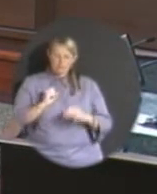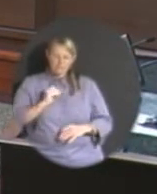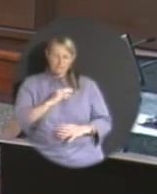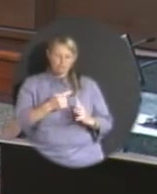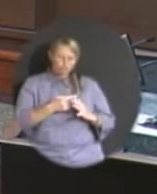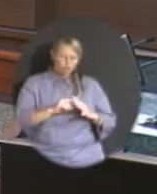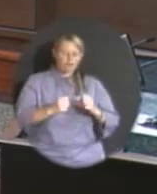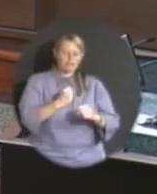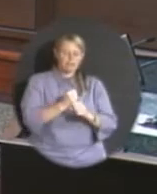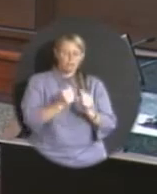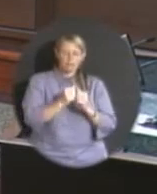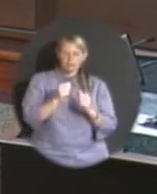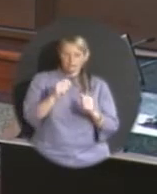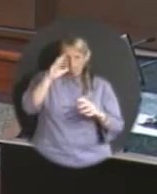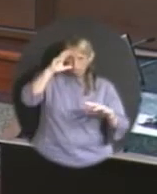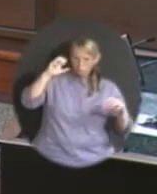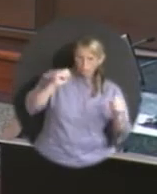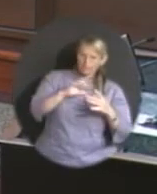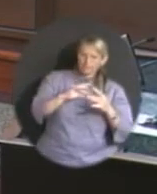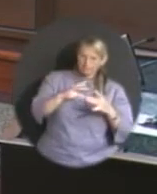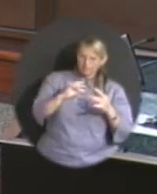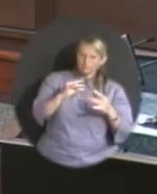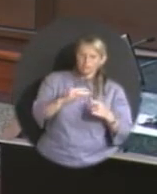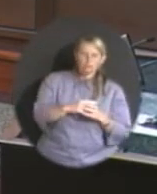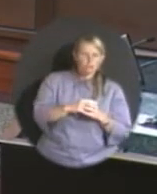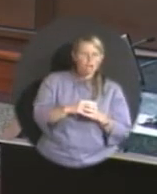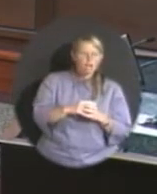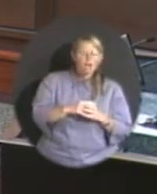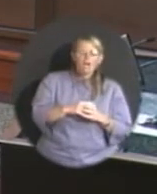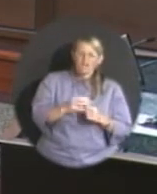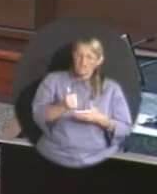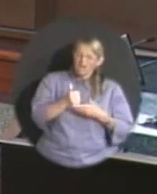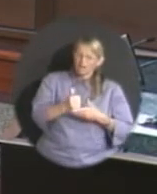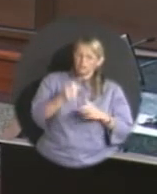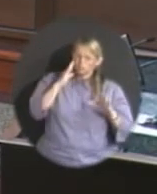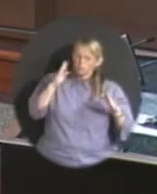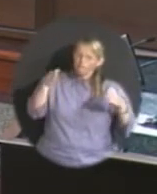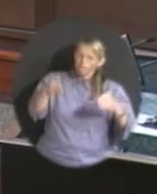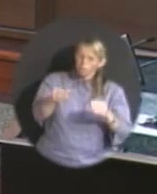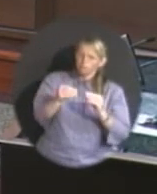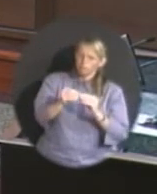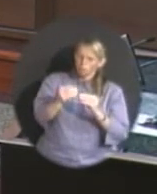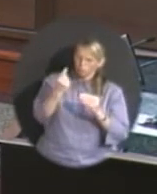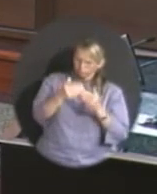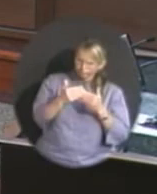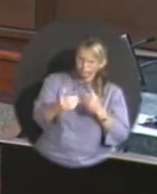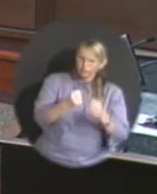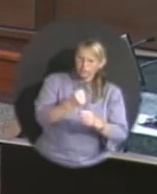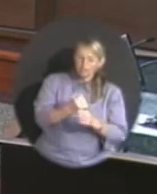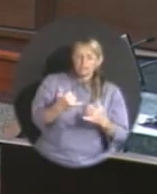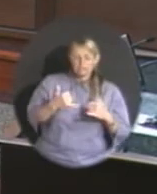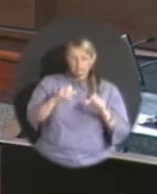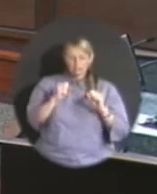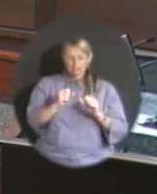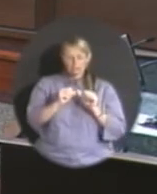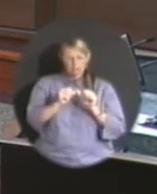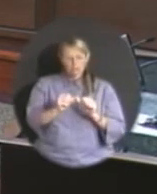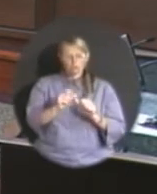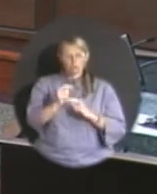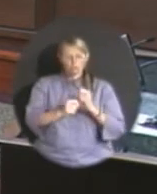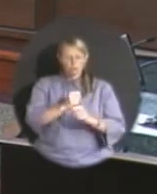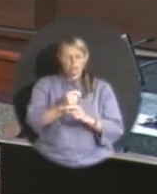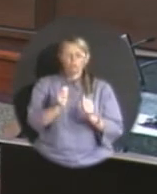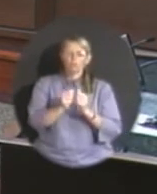year with a message from the superintendent. There's usually a theme or a focus for the year, and so we can still continue a lot of those traditions just without holding the actual